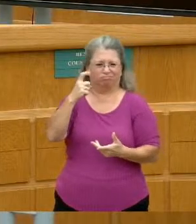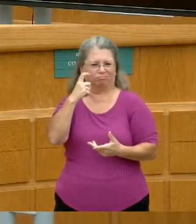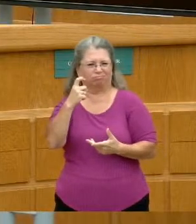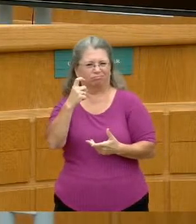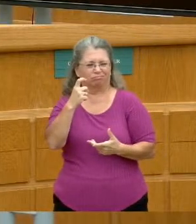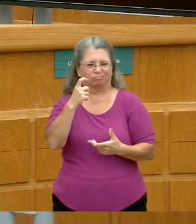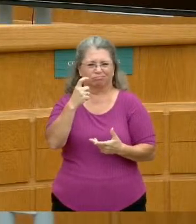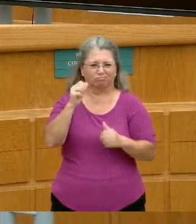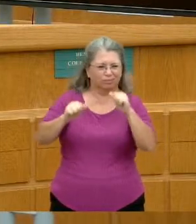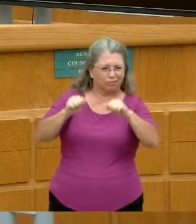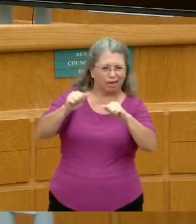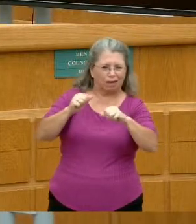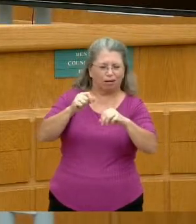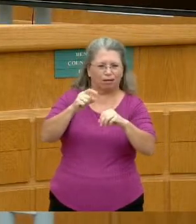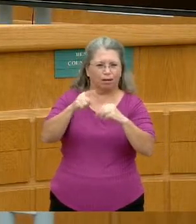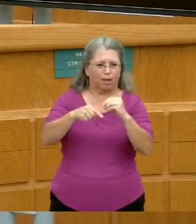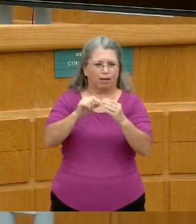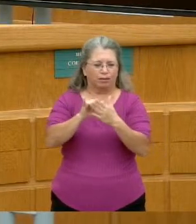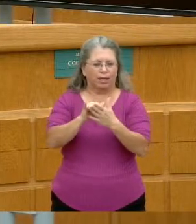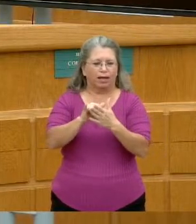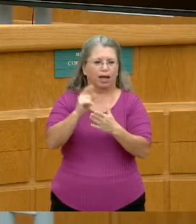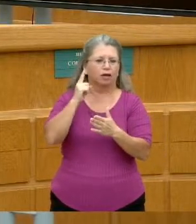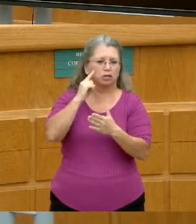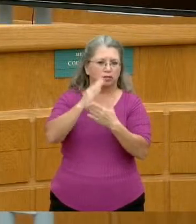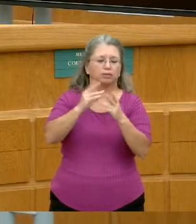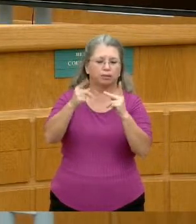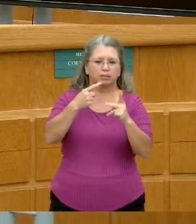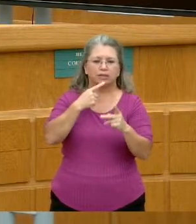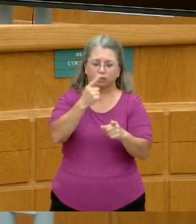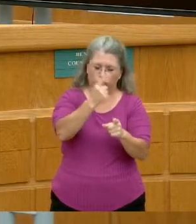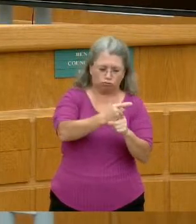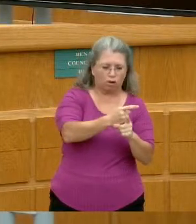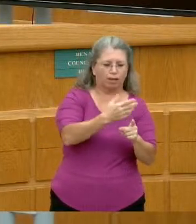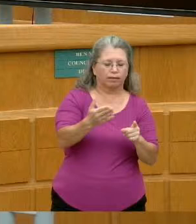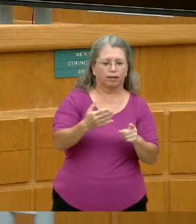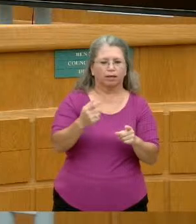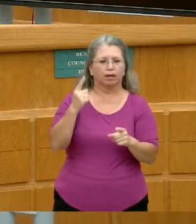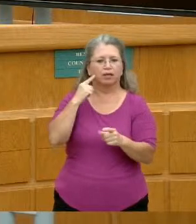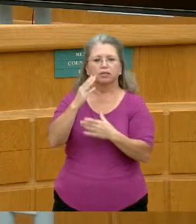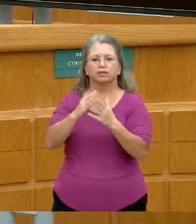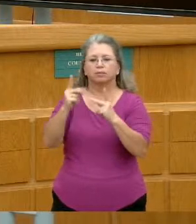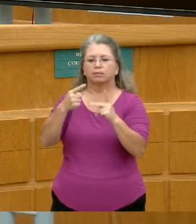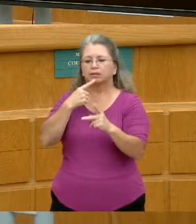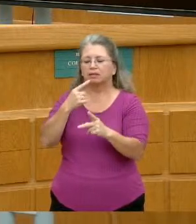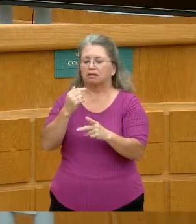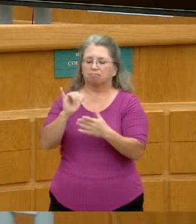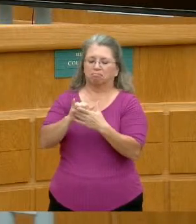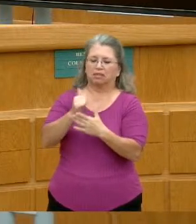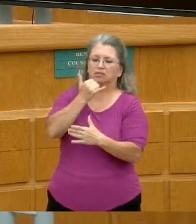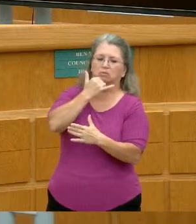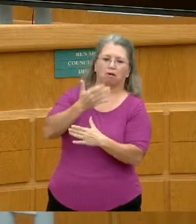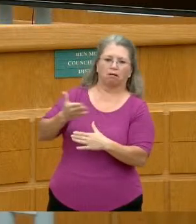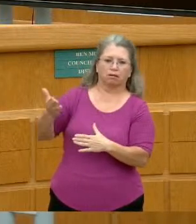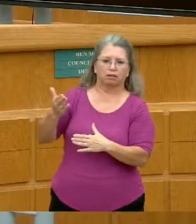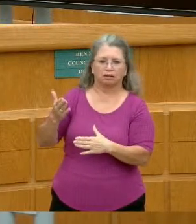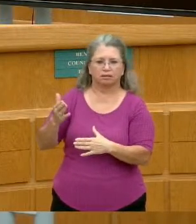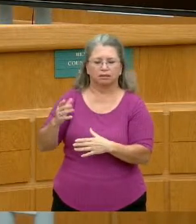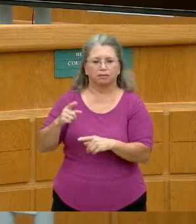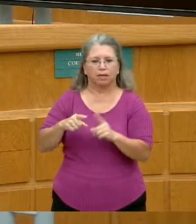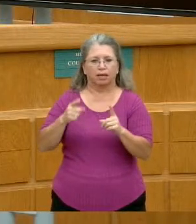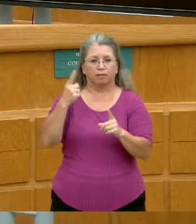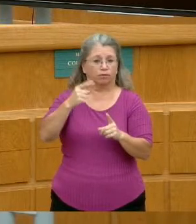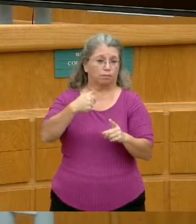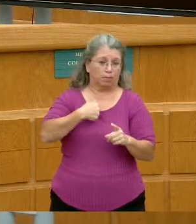I've heard people that say it's the right thing to do, and I've heard people say it's the wrong thing to do. But as they say, for me